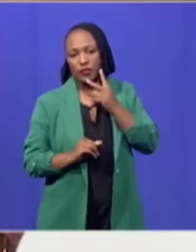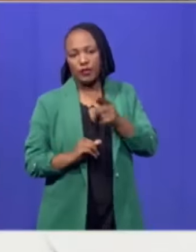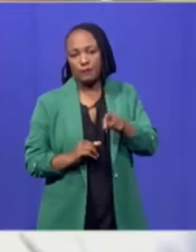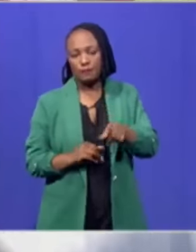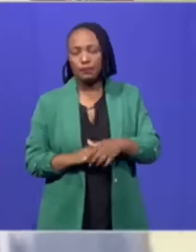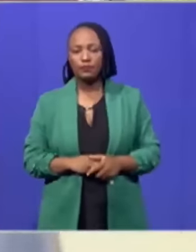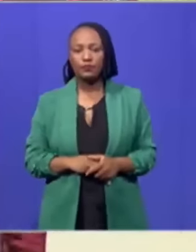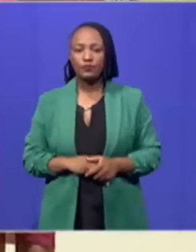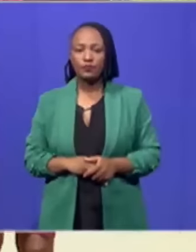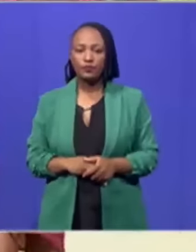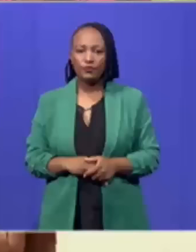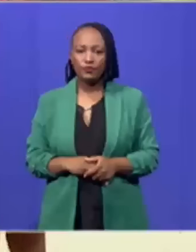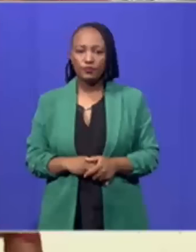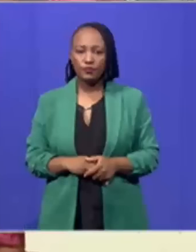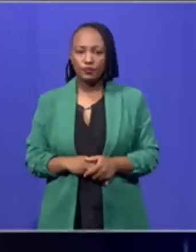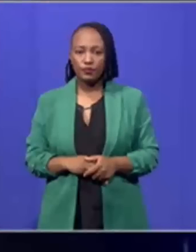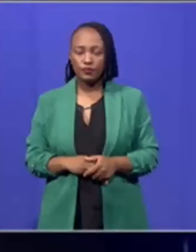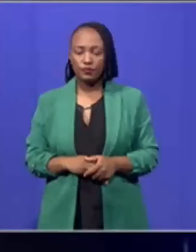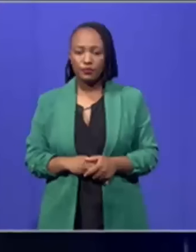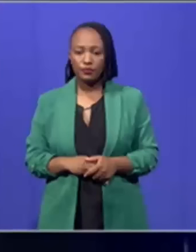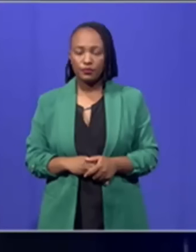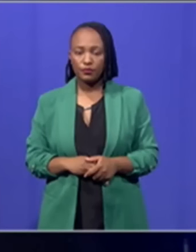le Ordinary Series.